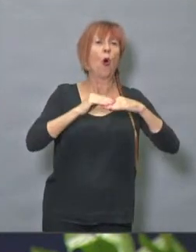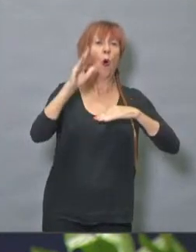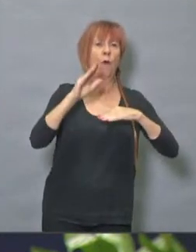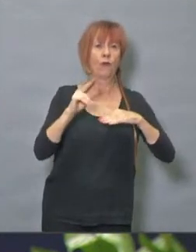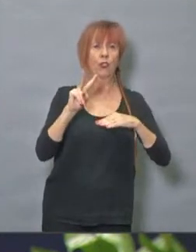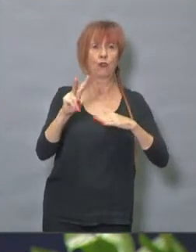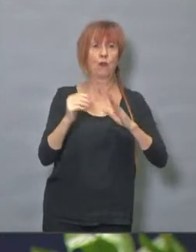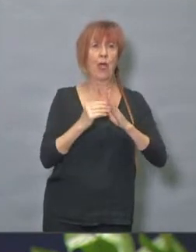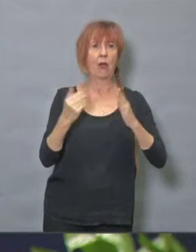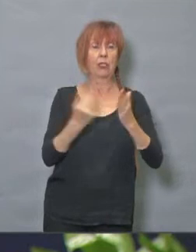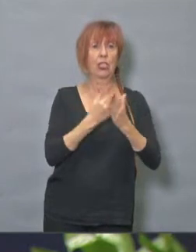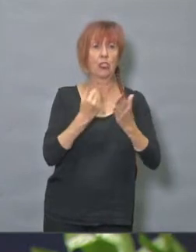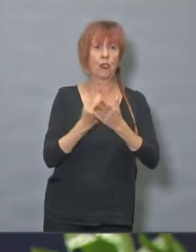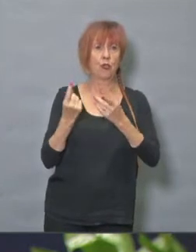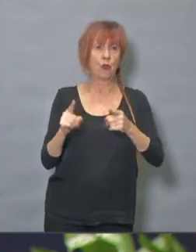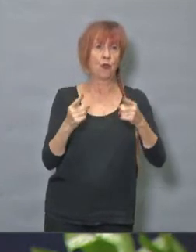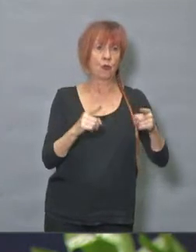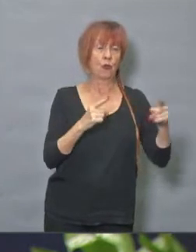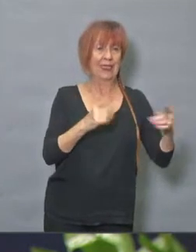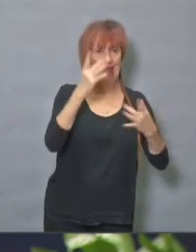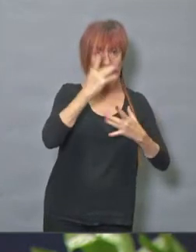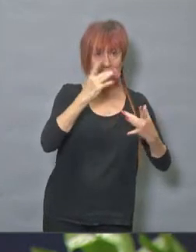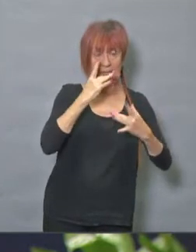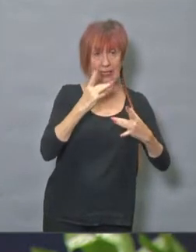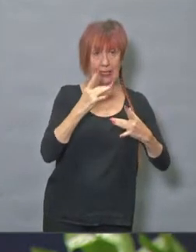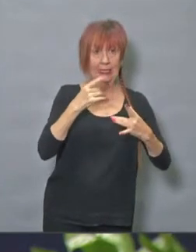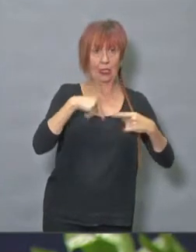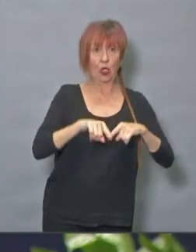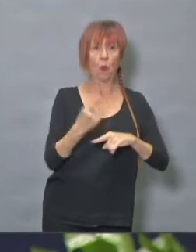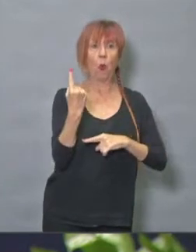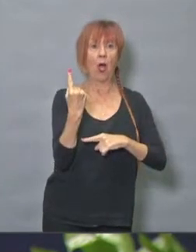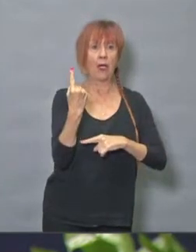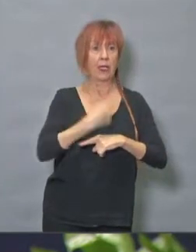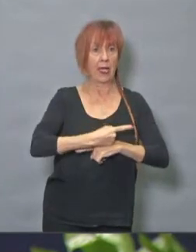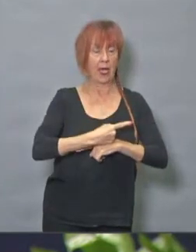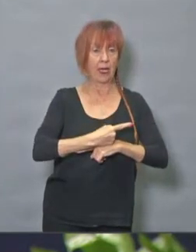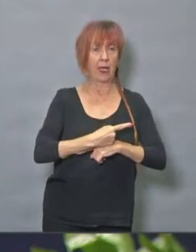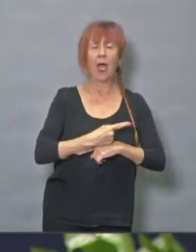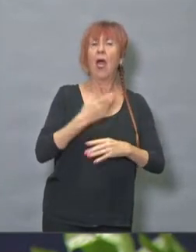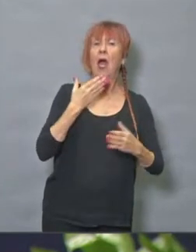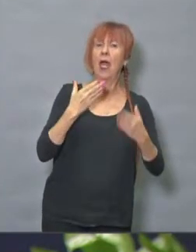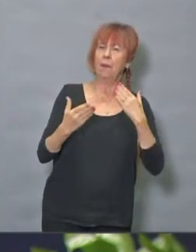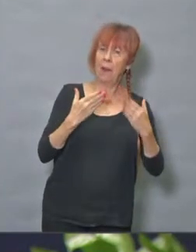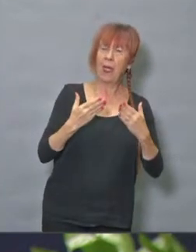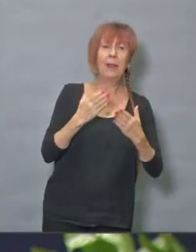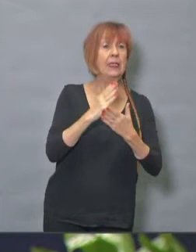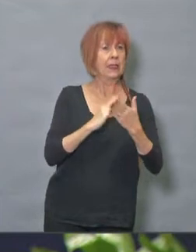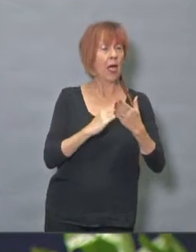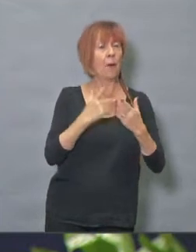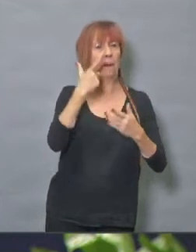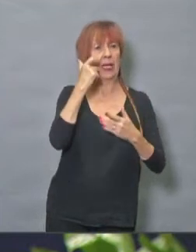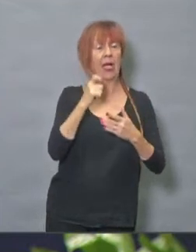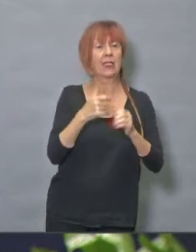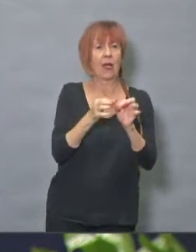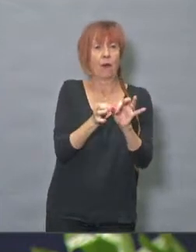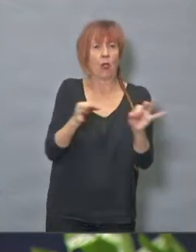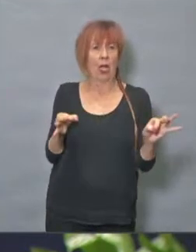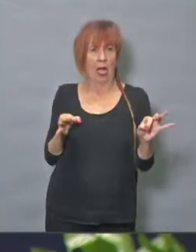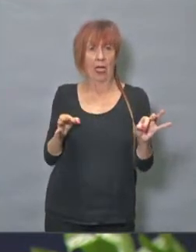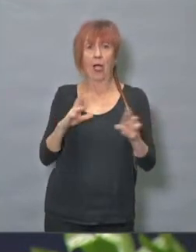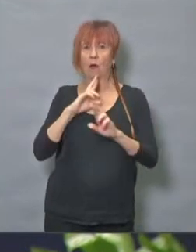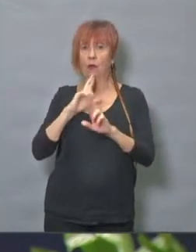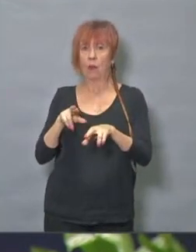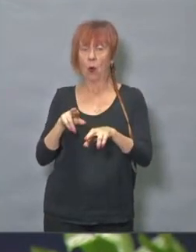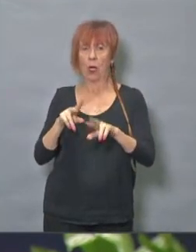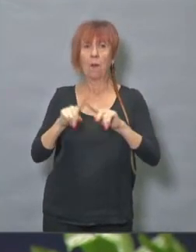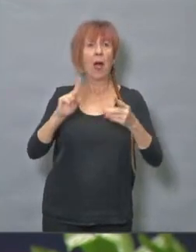new cases during a single day. And while some of this may be due to lags in reporting, the numbers do tell us